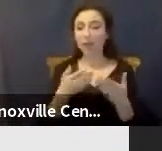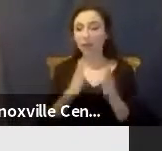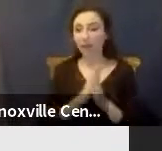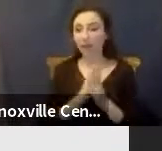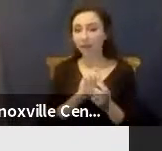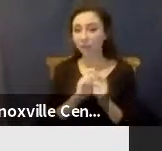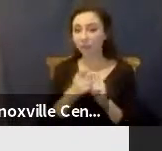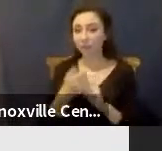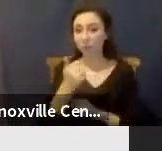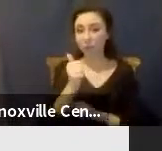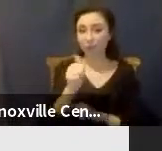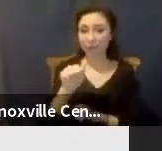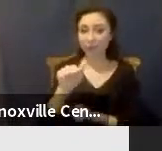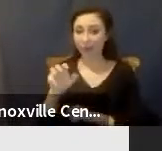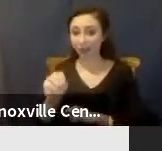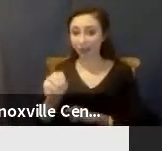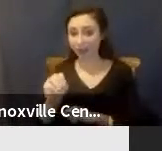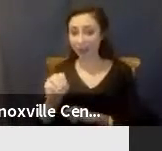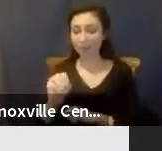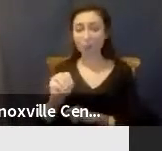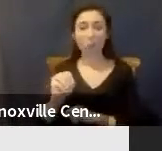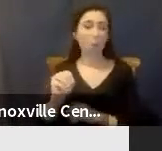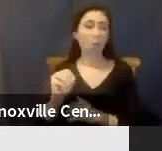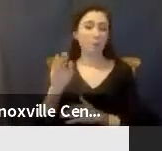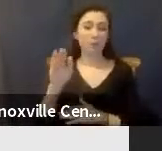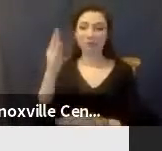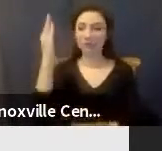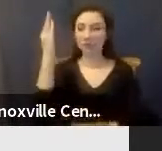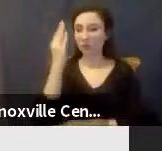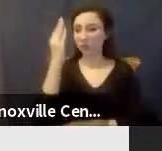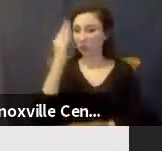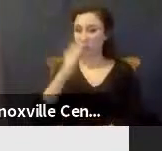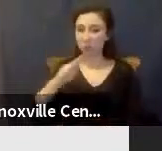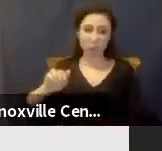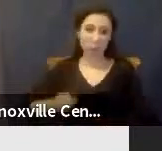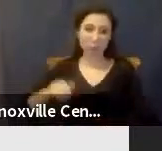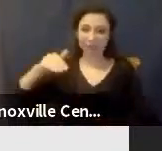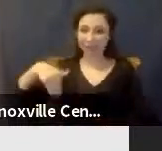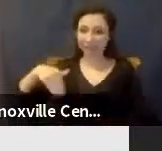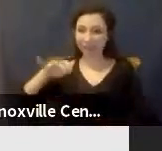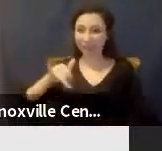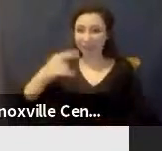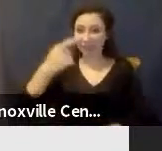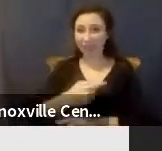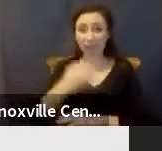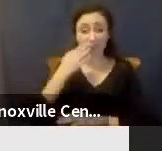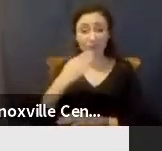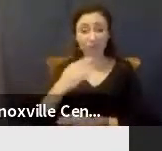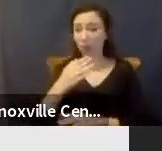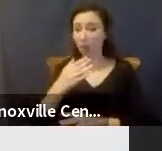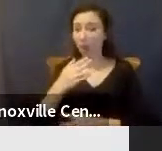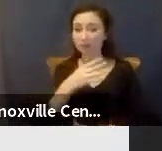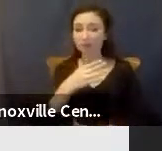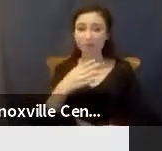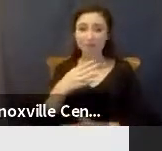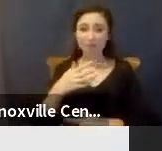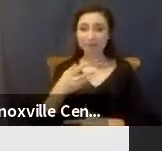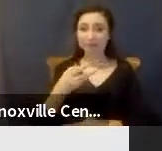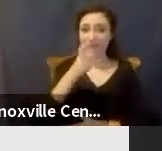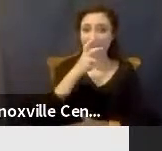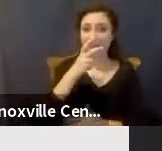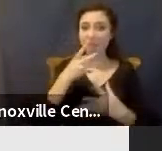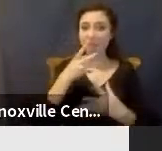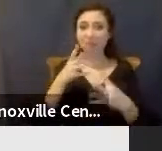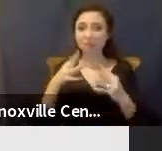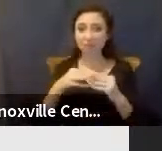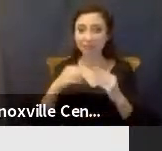p.m. to 10 a.m. or at the very latest noon that day. I realize with our very tight meeting schedule right now, that's a big deal.